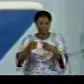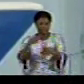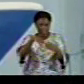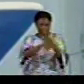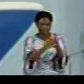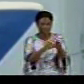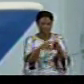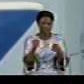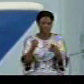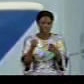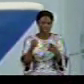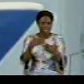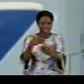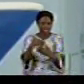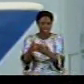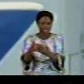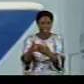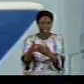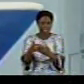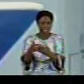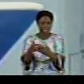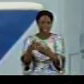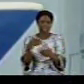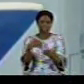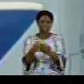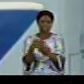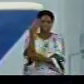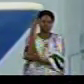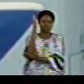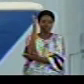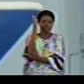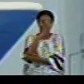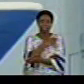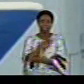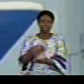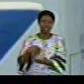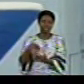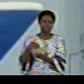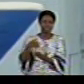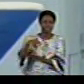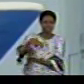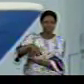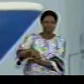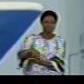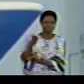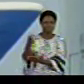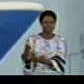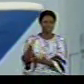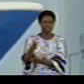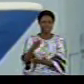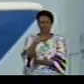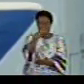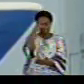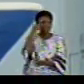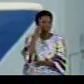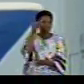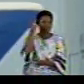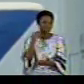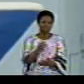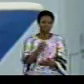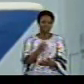nearby bush and squatted there, because she was groaning like a woman that was about to give birth to a